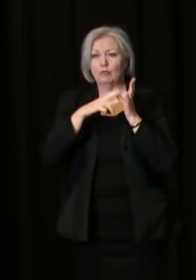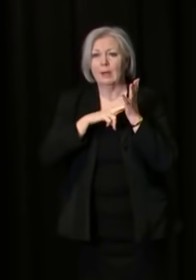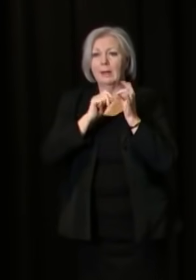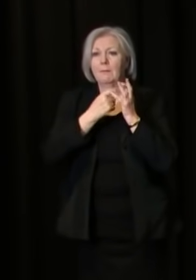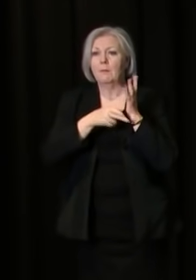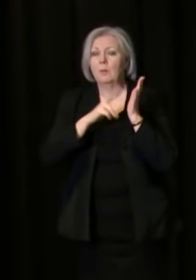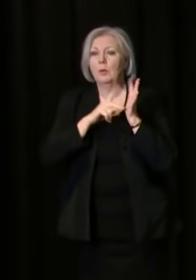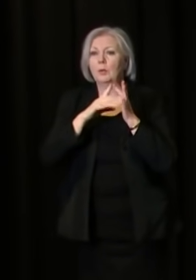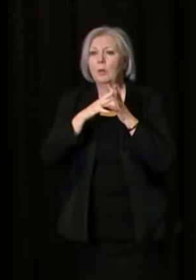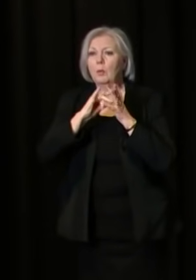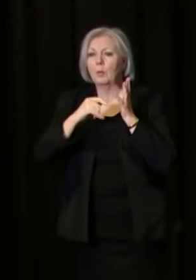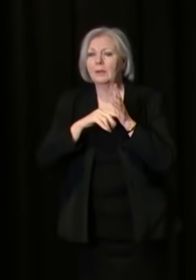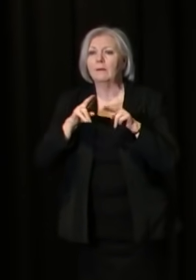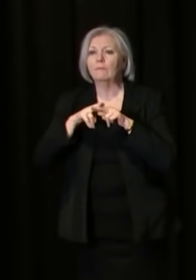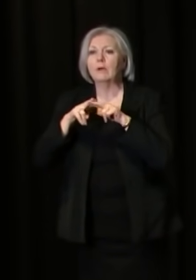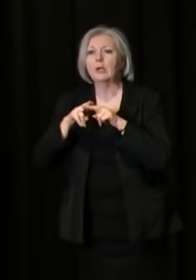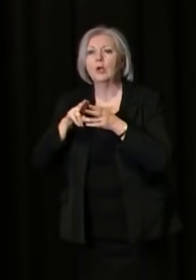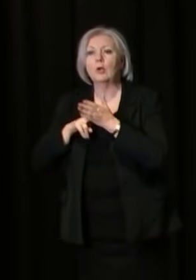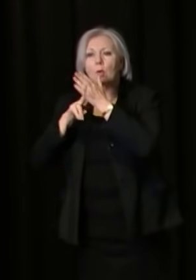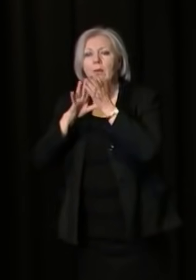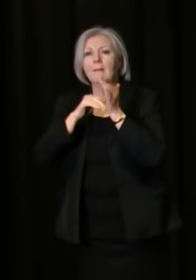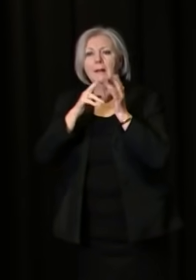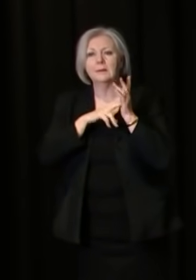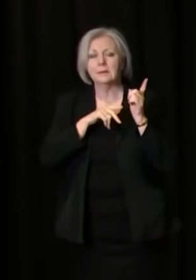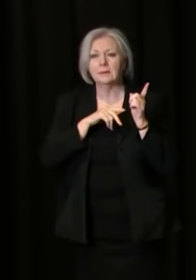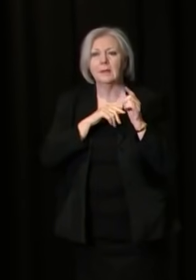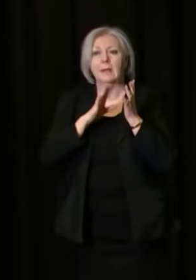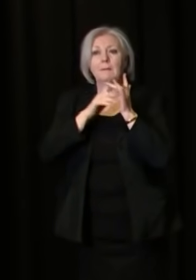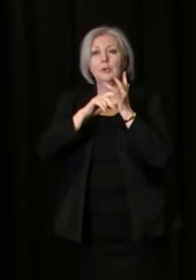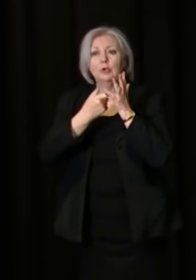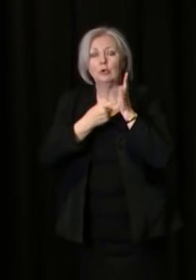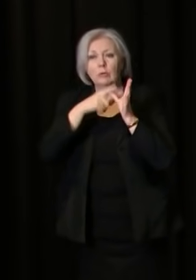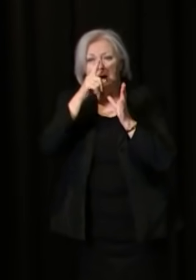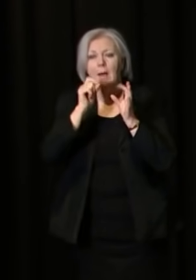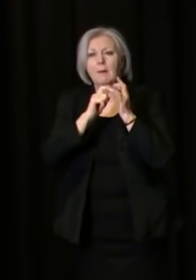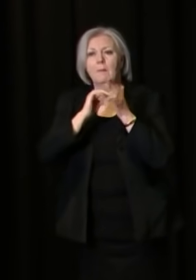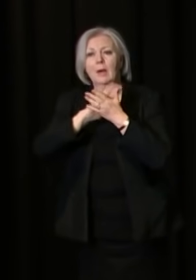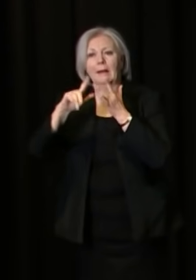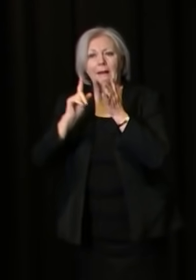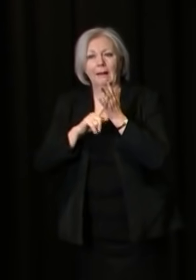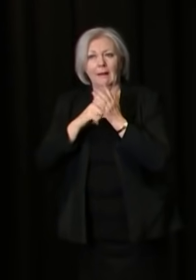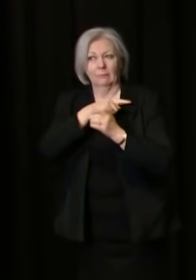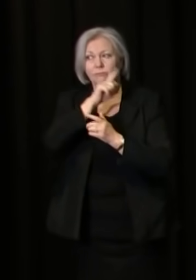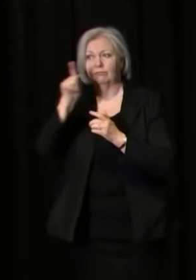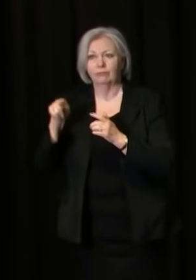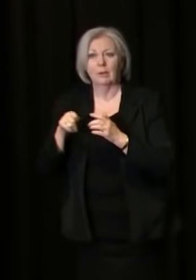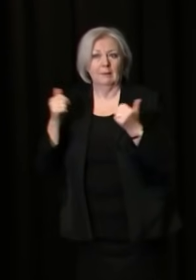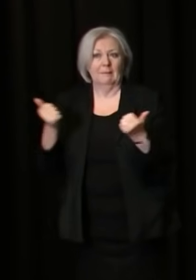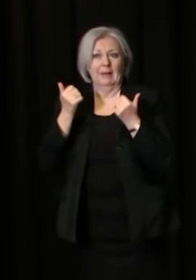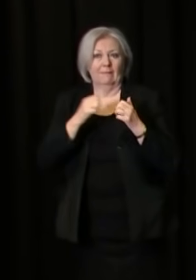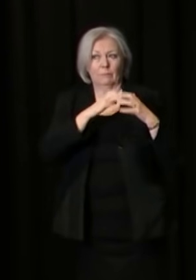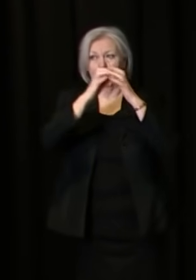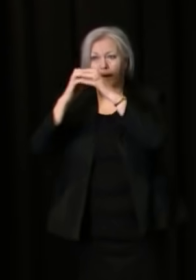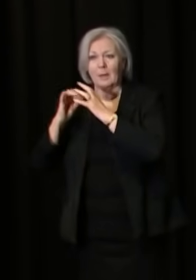Cranbourne West, Frankston North, Melton, Mildura and Box Hill. And I'd urge